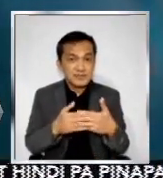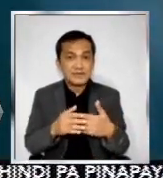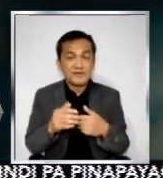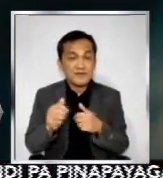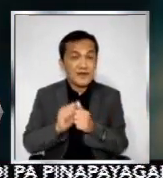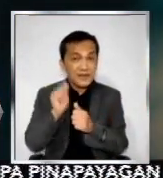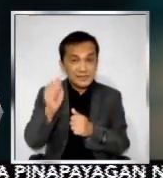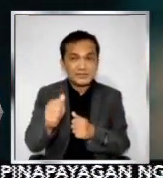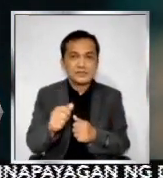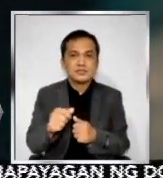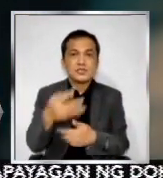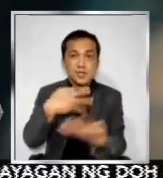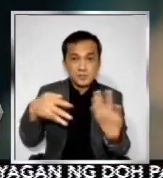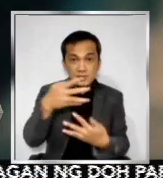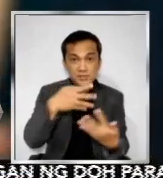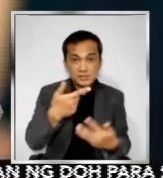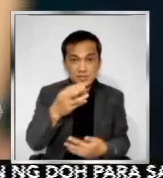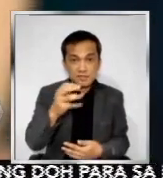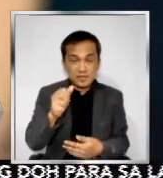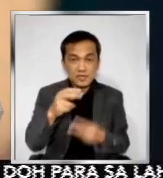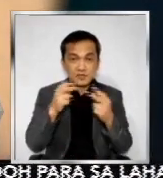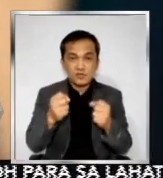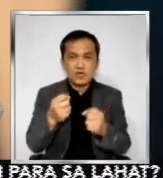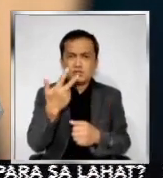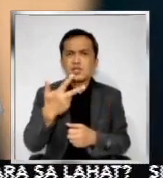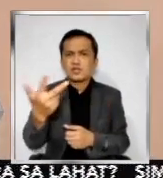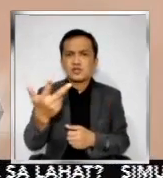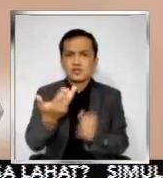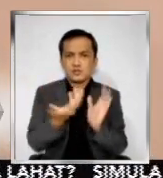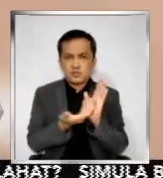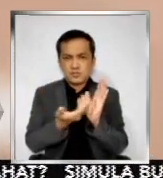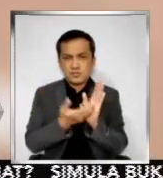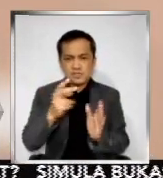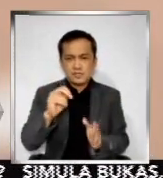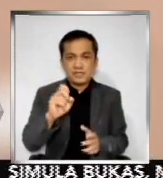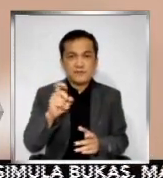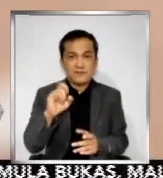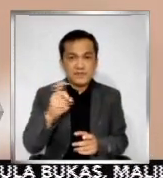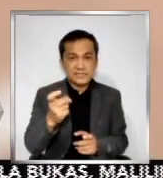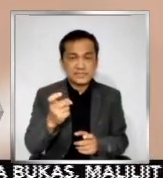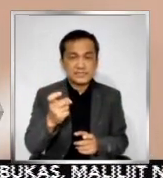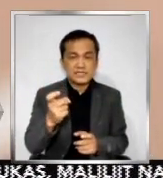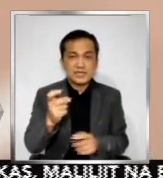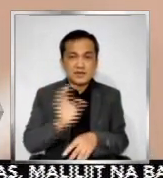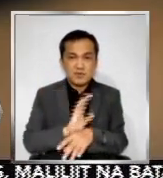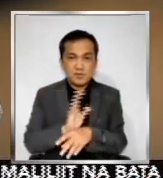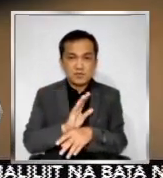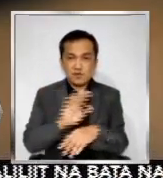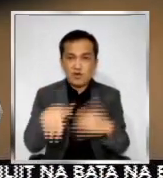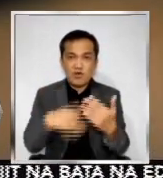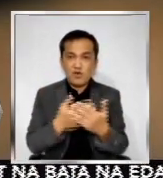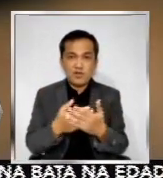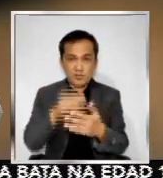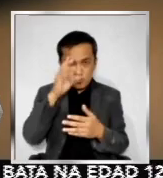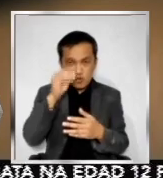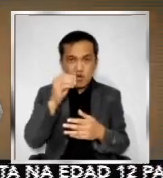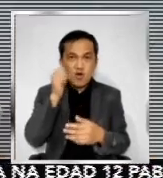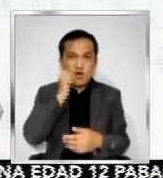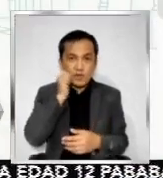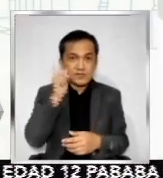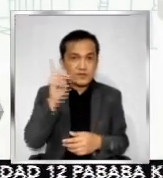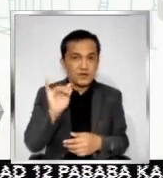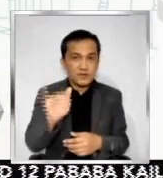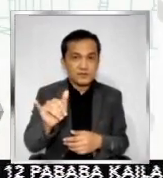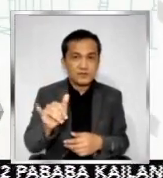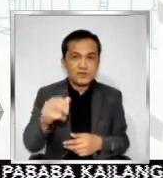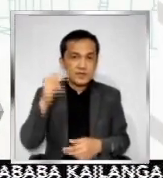Nakabonding ng GMA News ang tatlo sa mga bida ng Netflix movie na To All the Boys, Always and Forever na sina Noah Centineo.